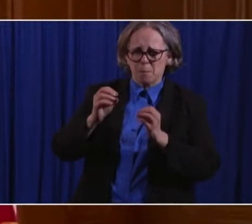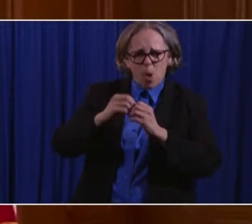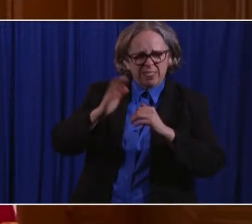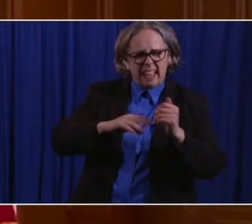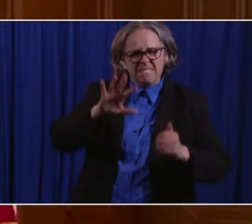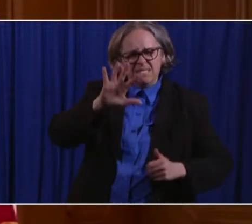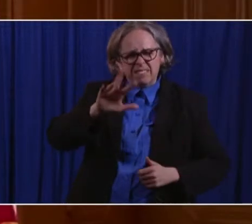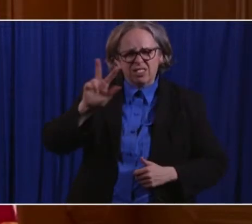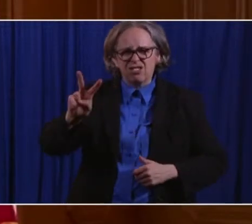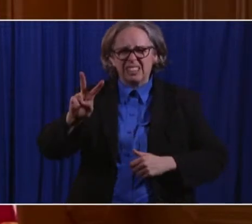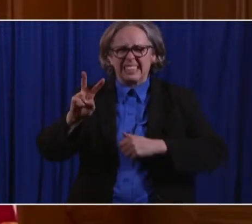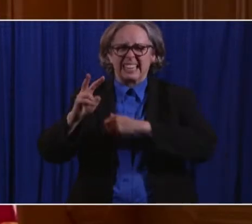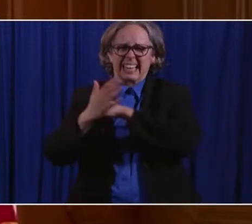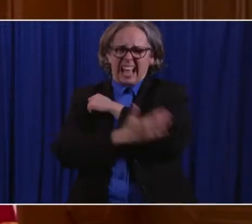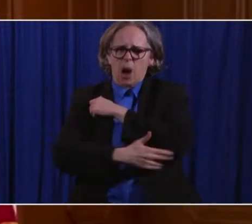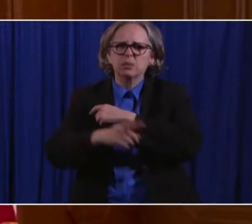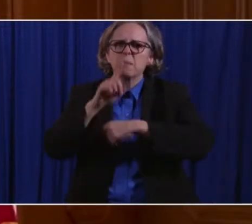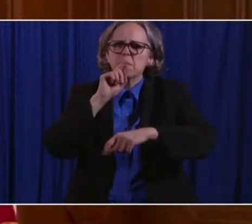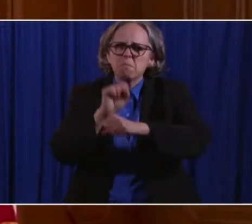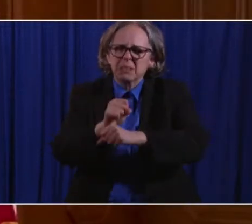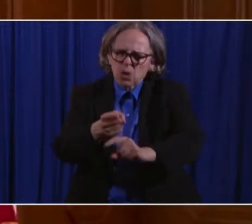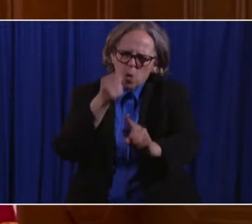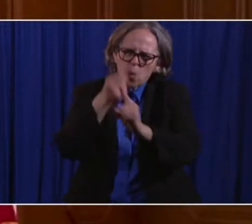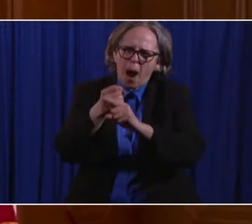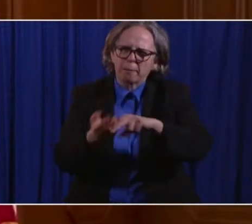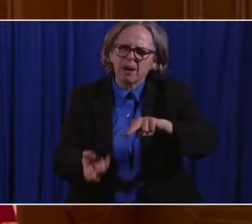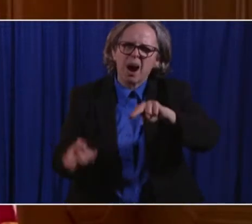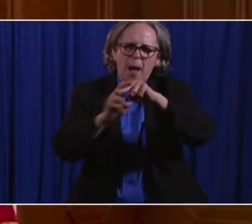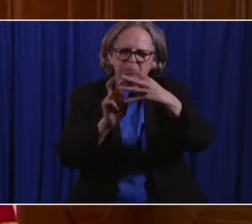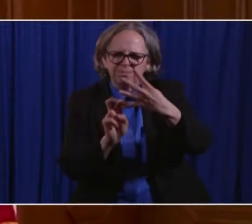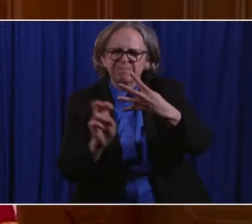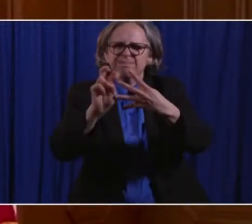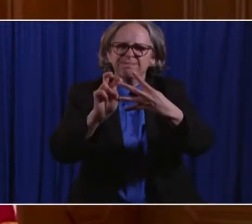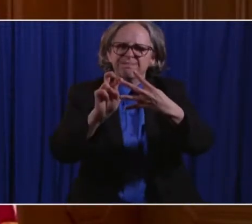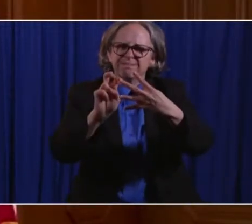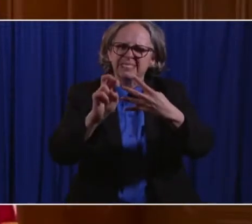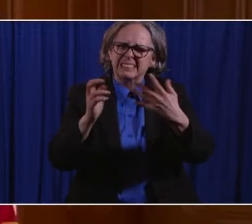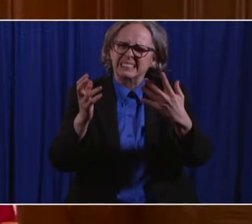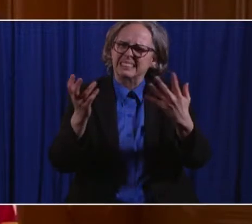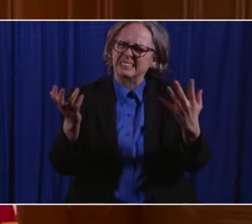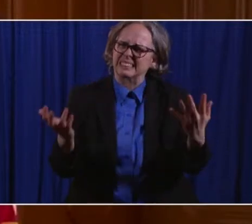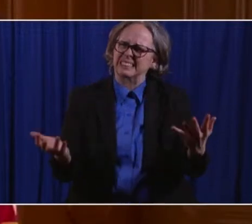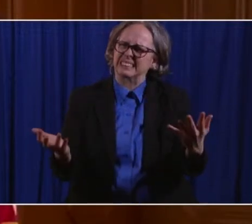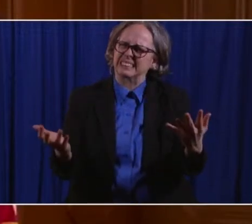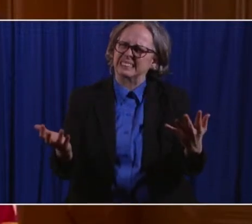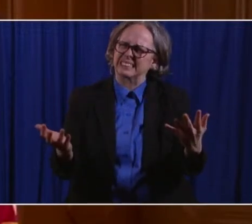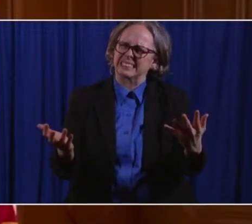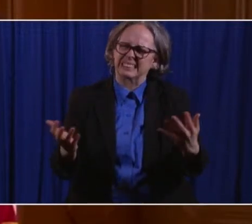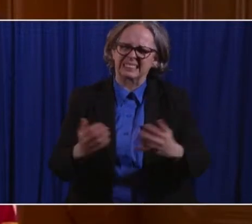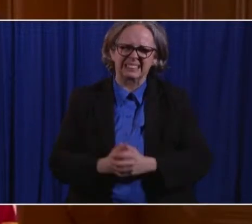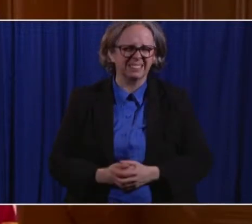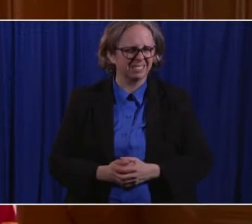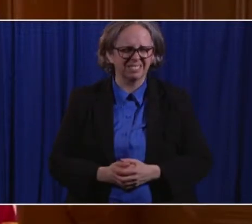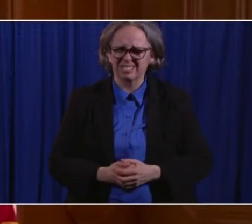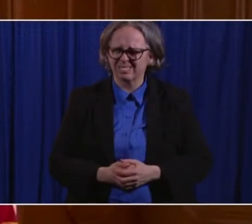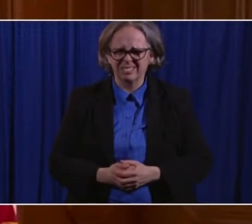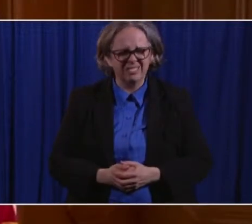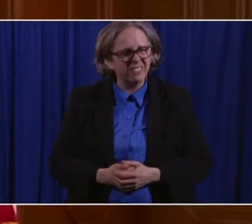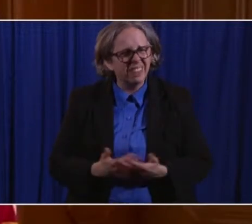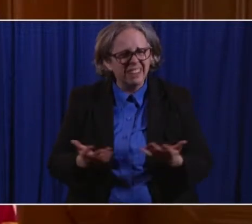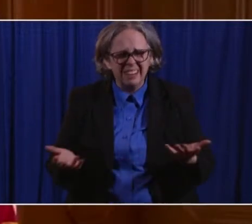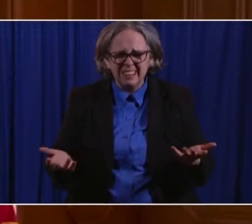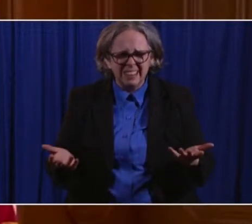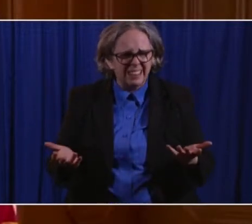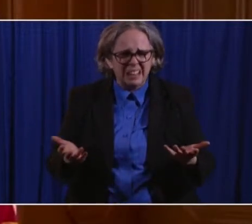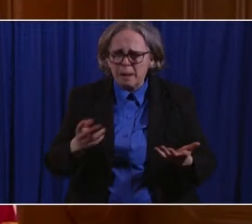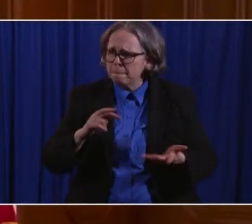We're not, while we're going in the wrong direction, and we're certainly going away from our goal of 50, we're not seeing